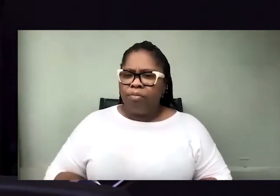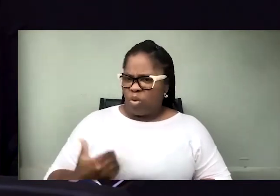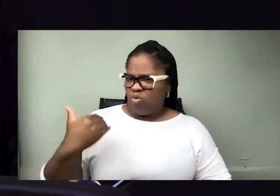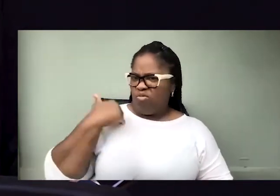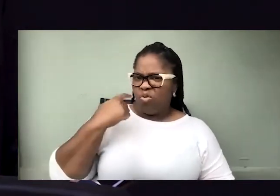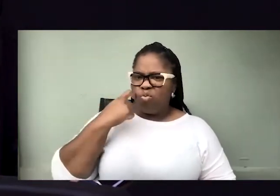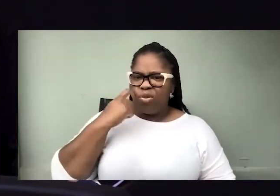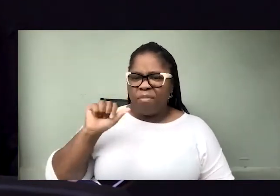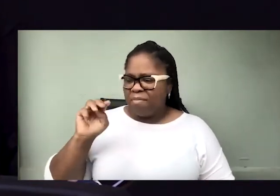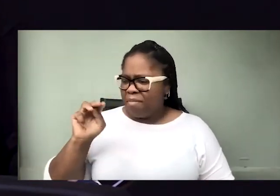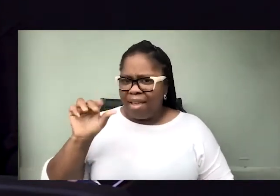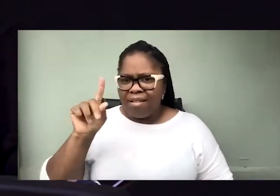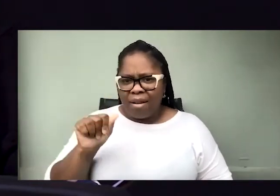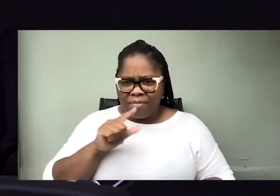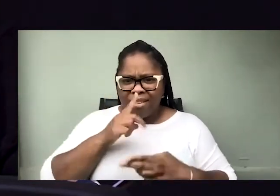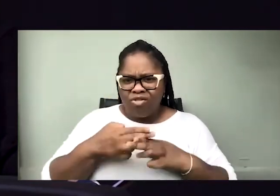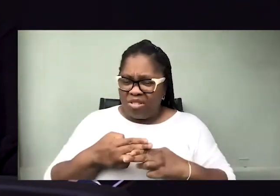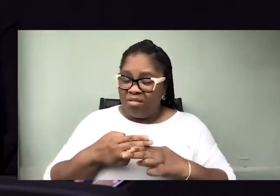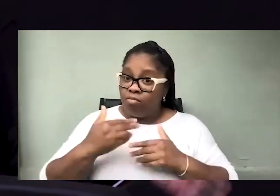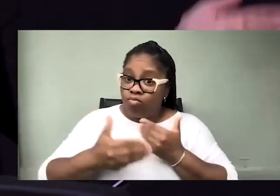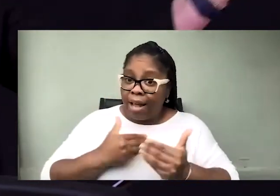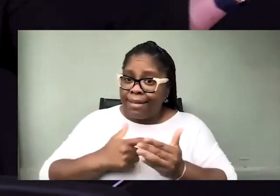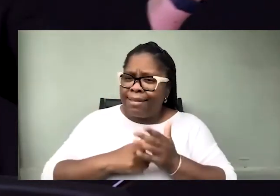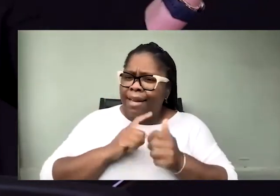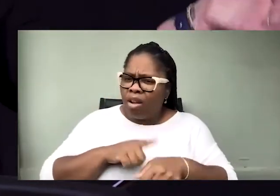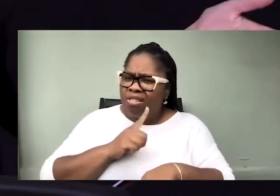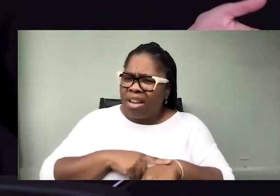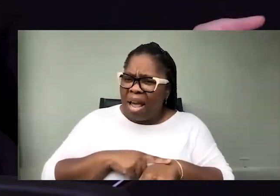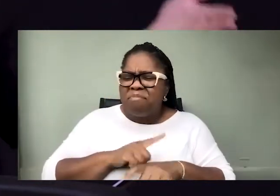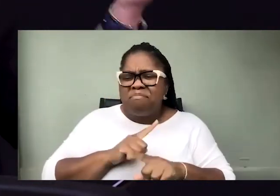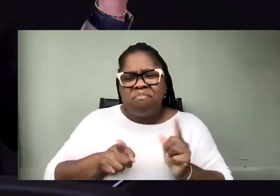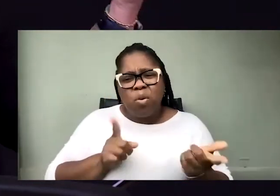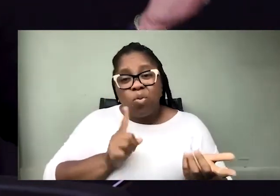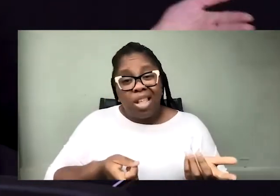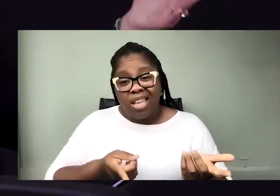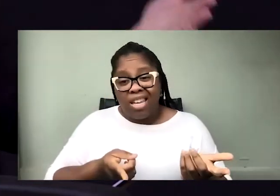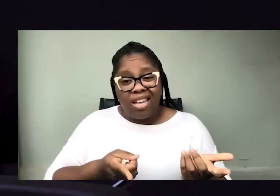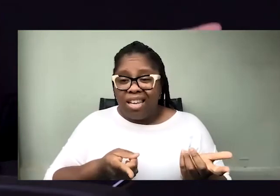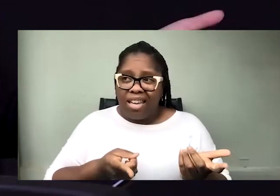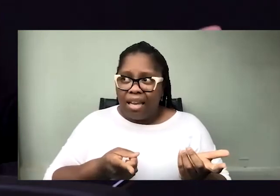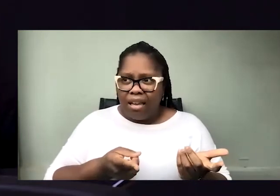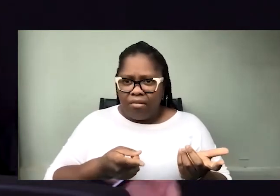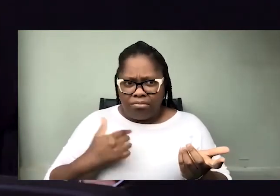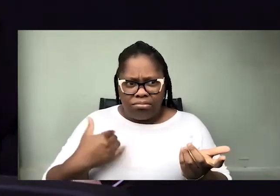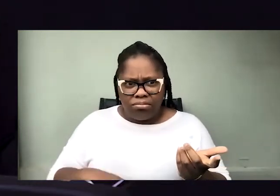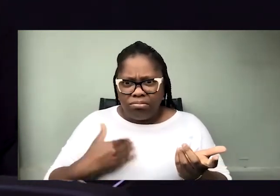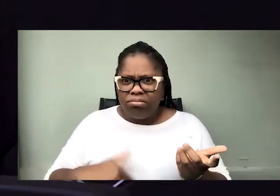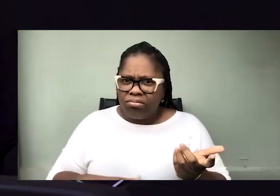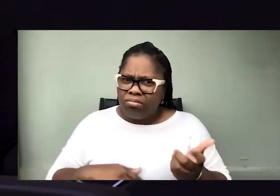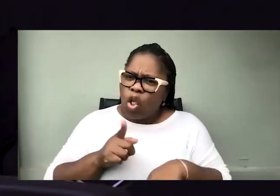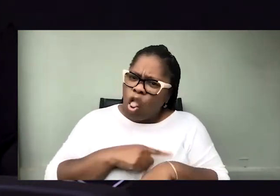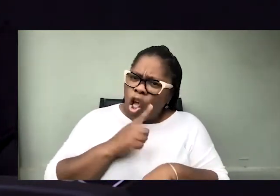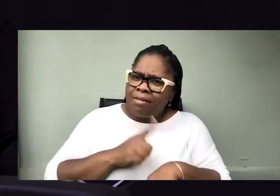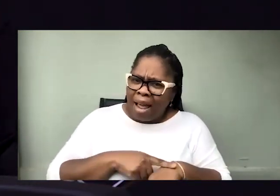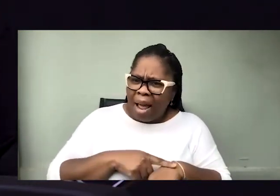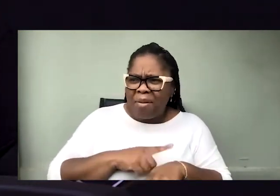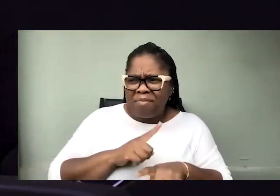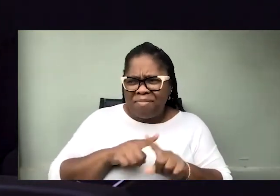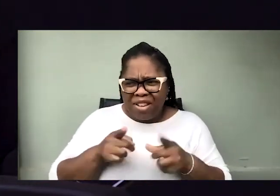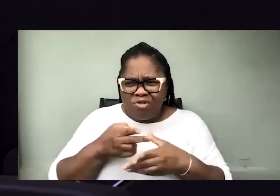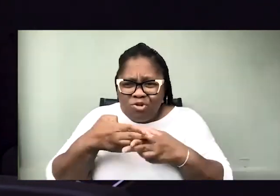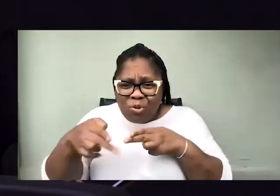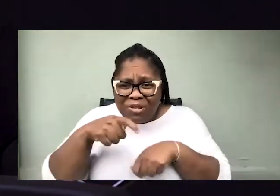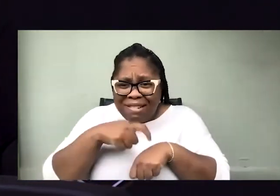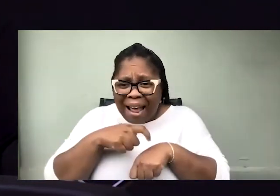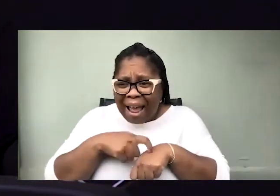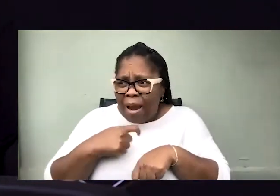process has taken a long time for the master plan, but I think when you're looking at the amount of work that's been done in a very short amount